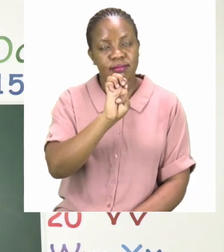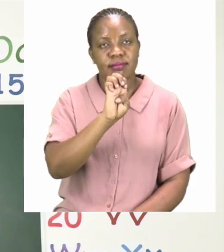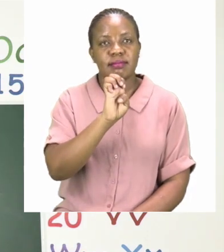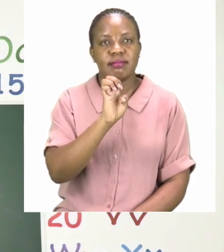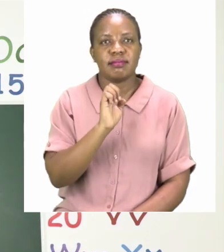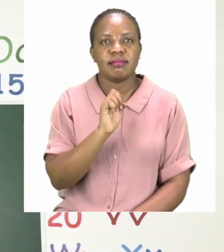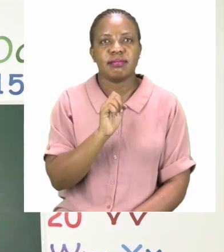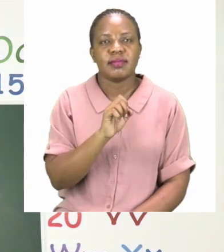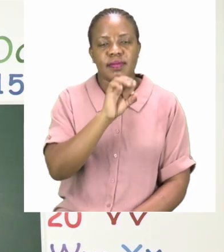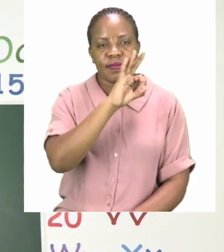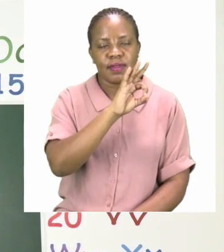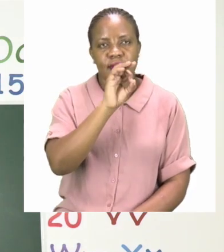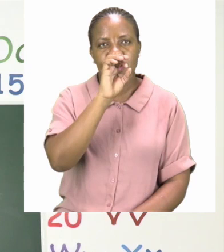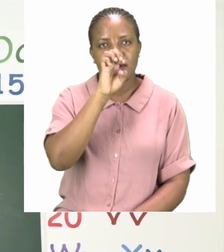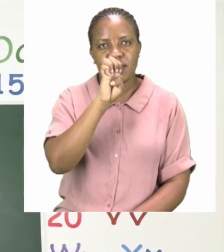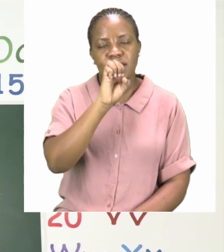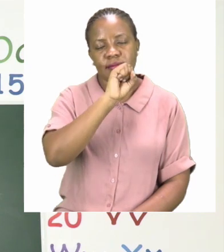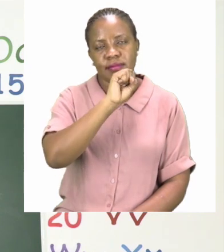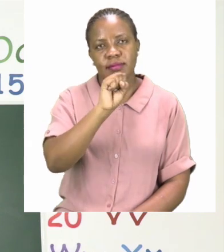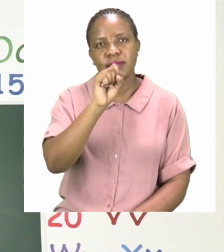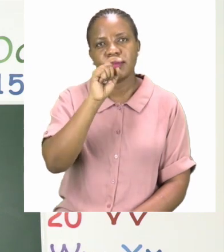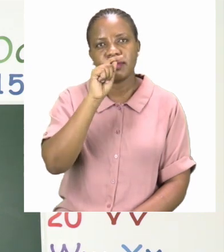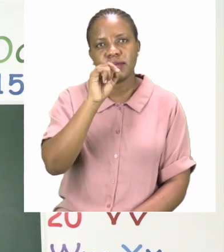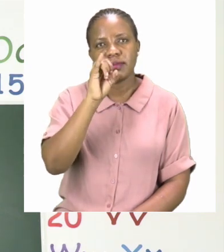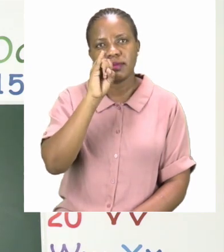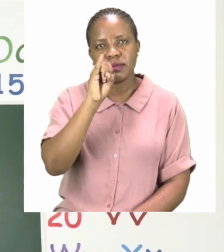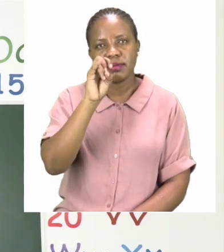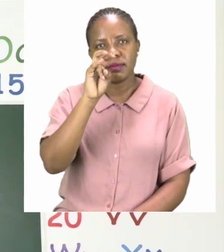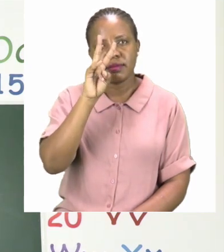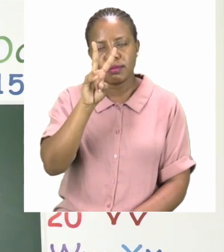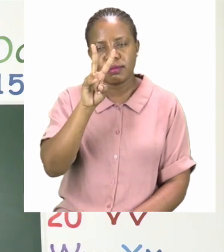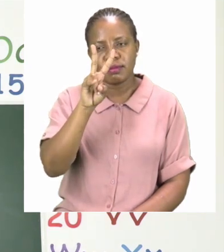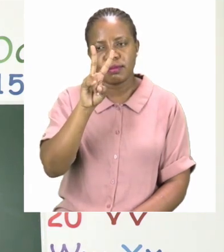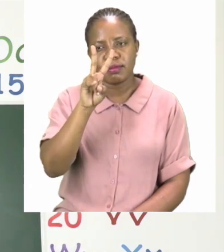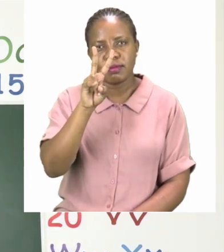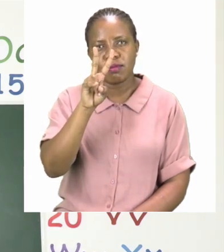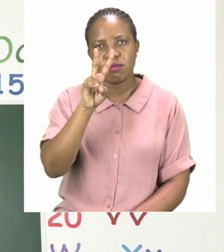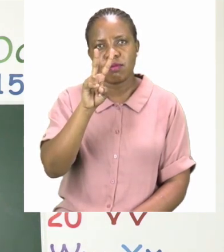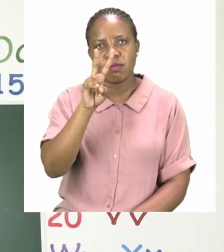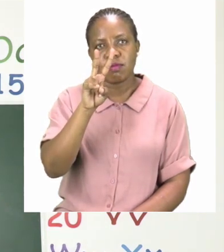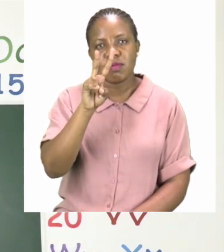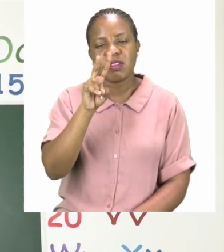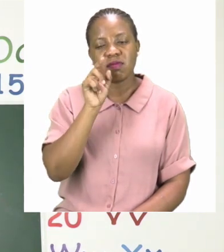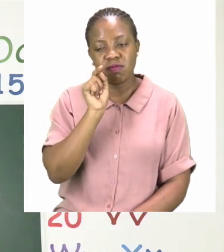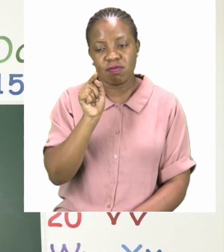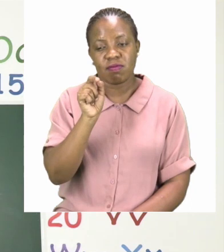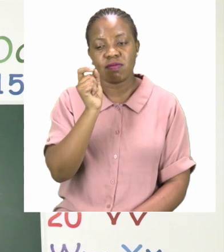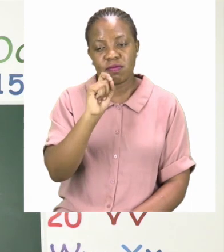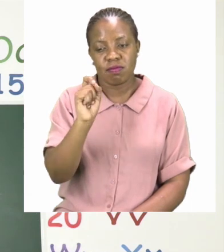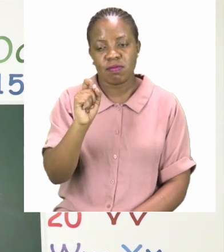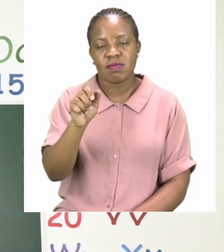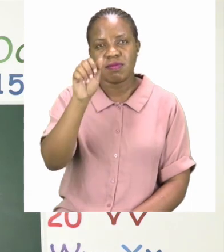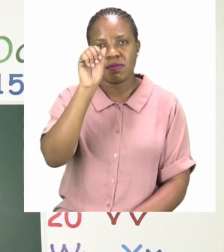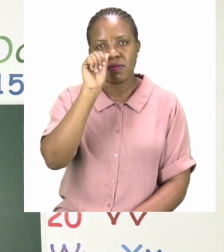Est, Eve, ah. So now we need to fill in the last sound. And the last sound